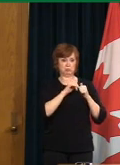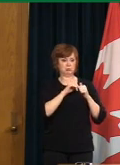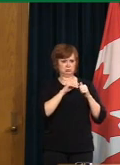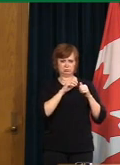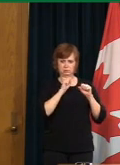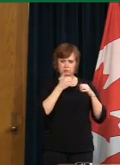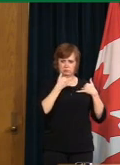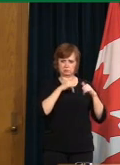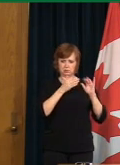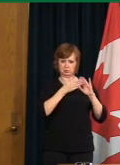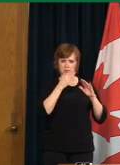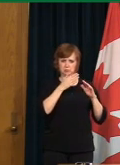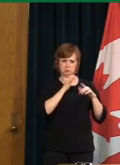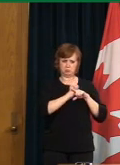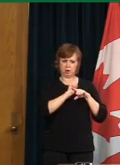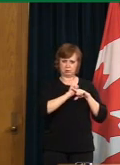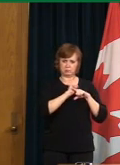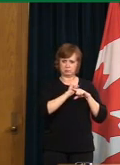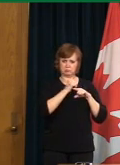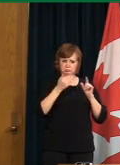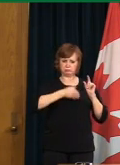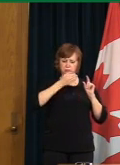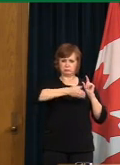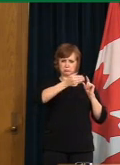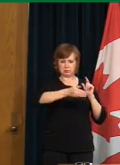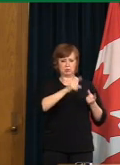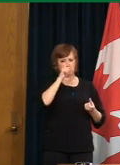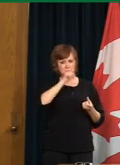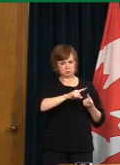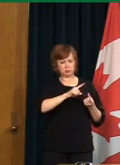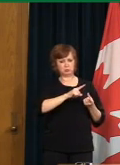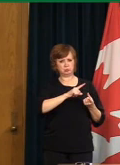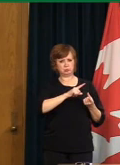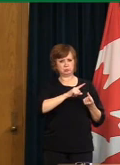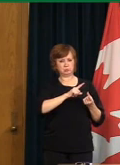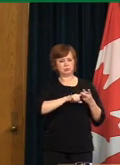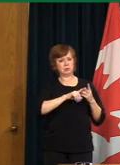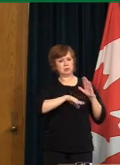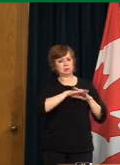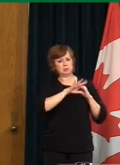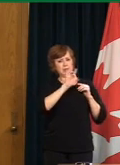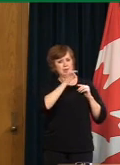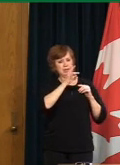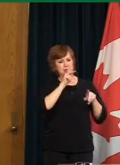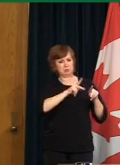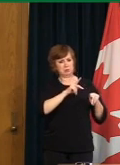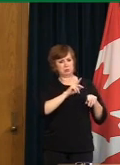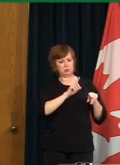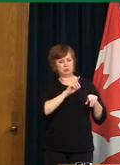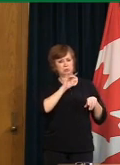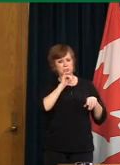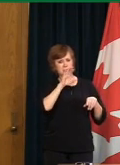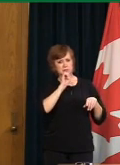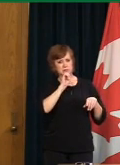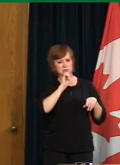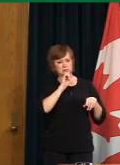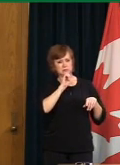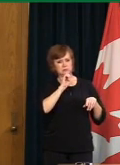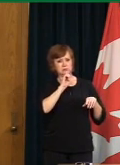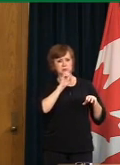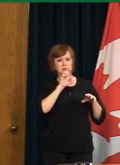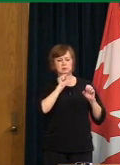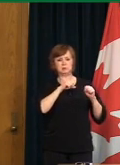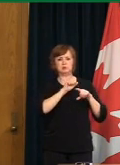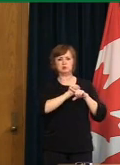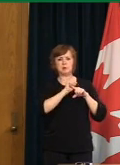able to do some of their practices on a reduced level. There will be 8 people on the ice, for instance, that will be able to do some